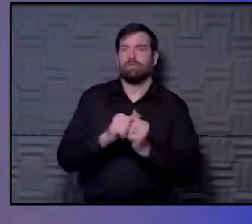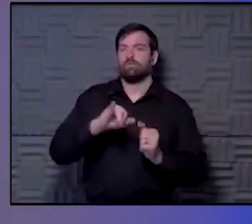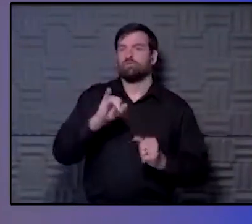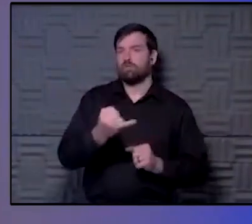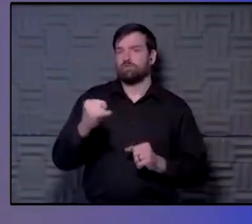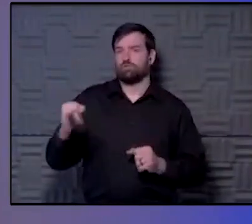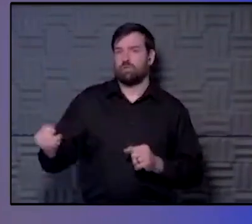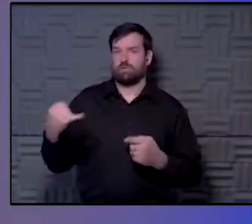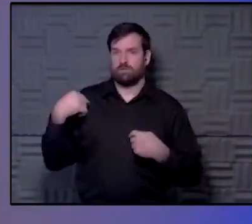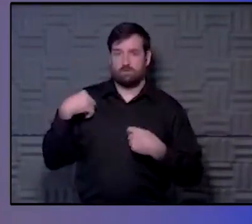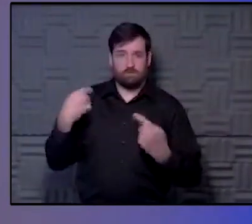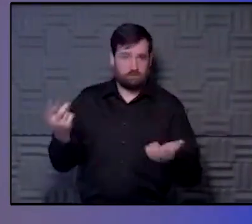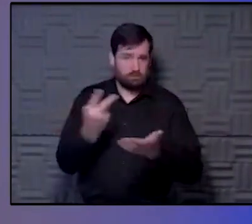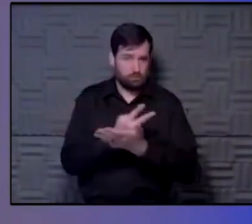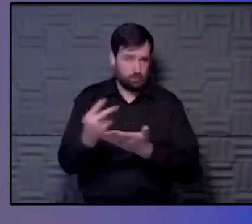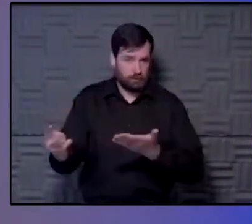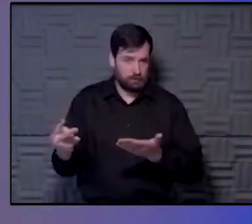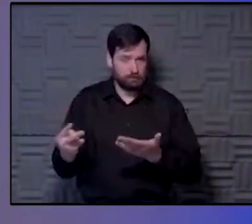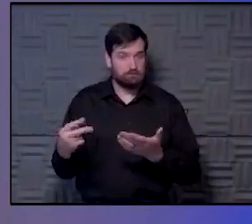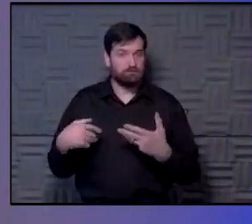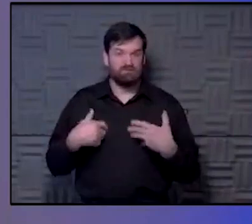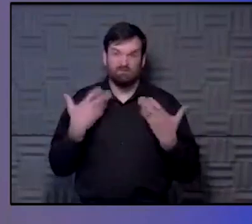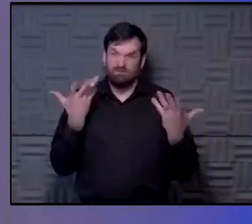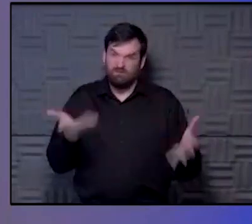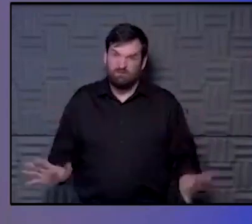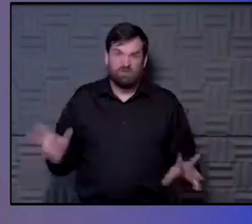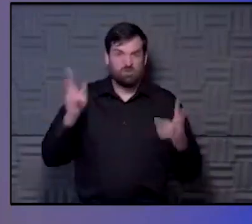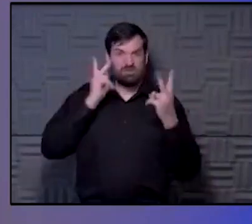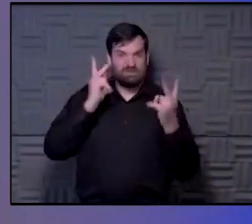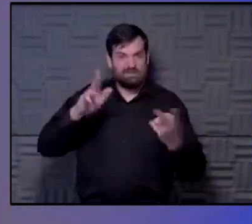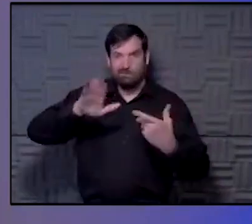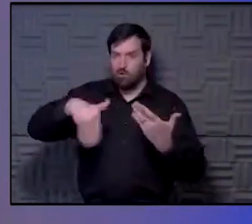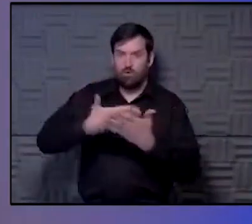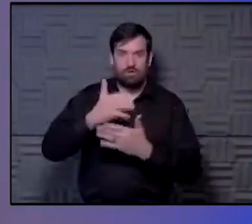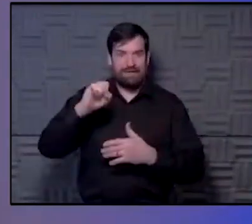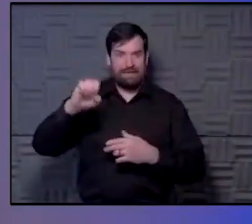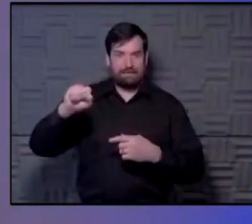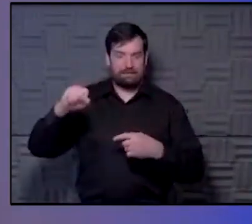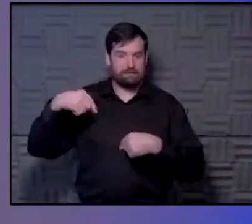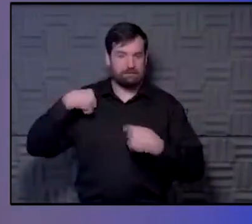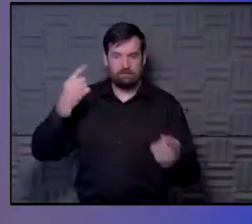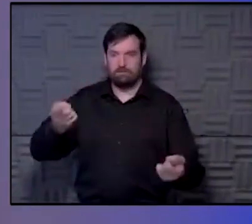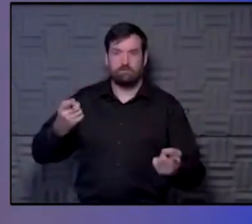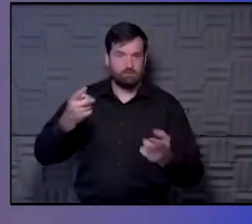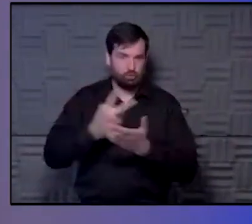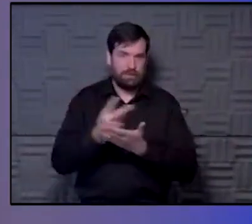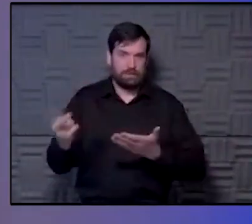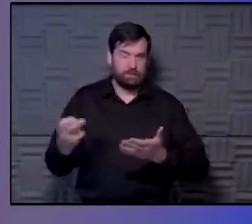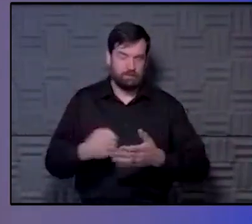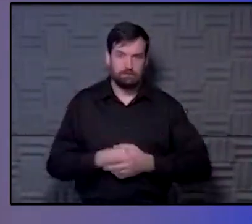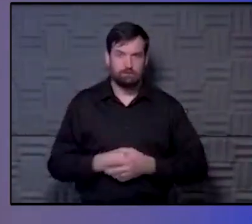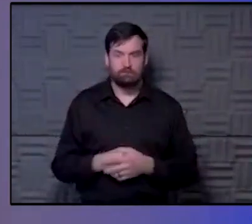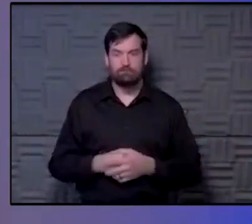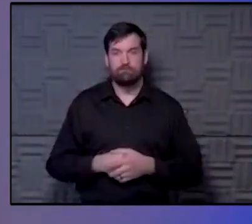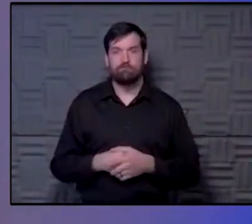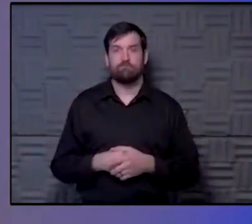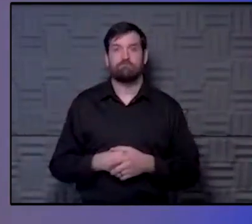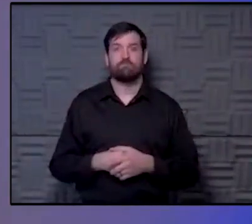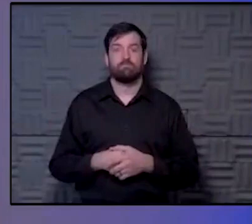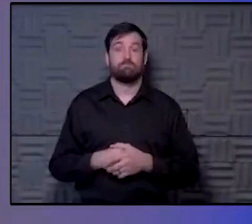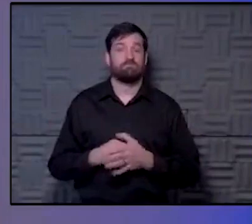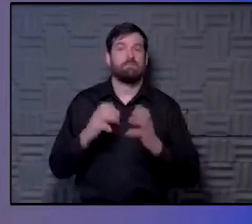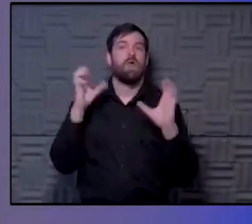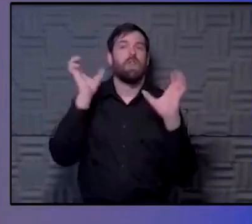vaccine in the last 2 weeks. And we've seen all these cases within 2 weeks of vaccination, all 6 of the cases. So we're looking for